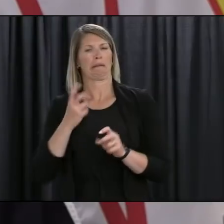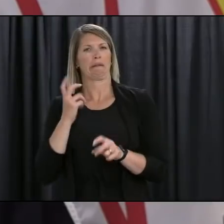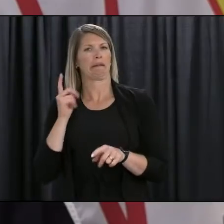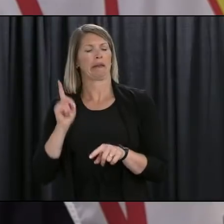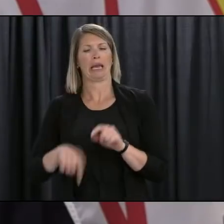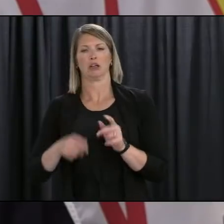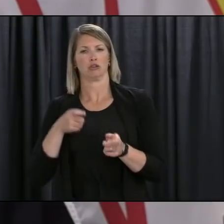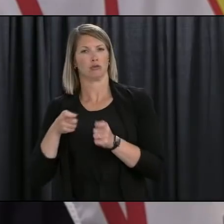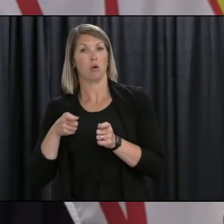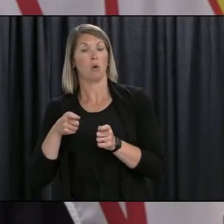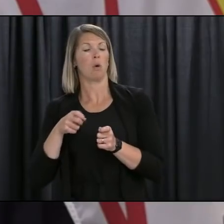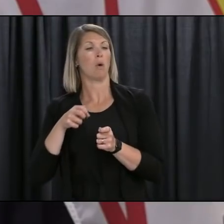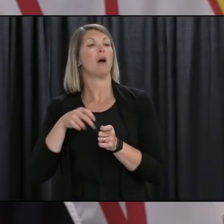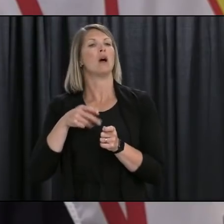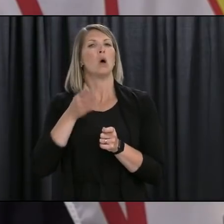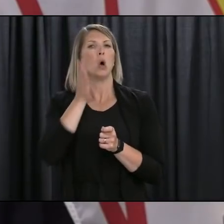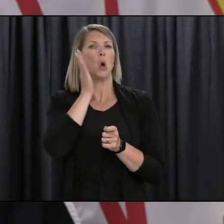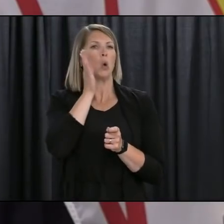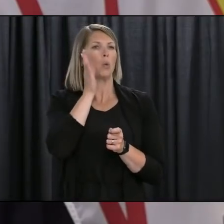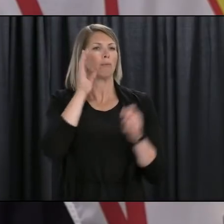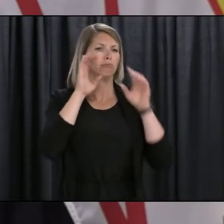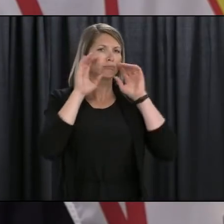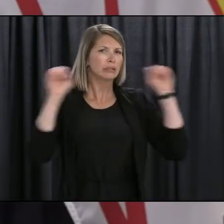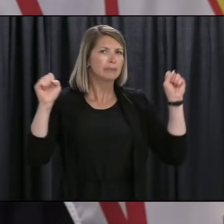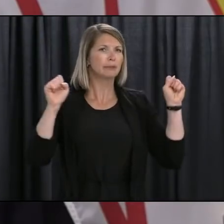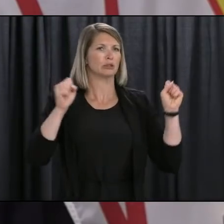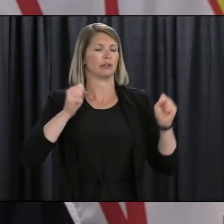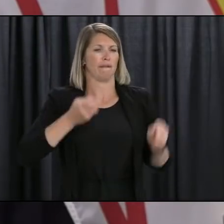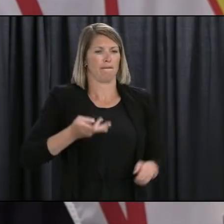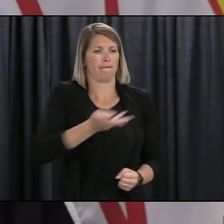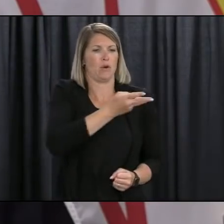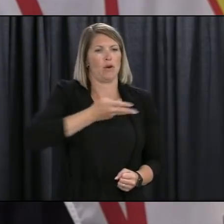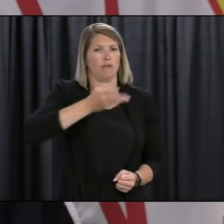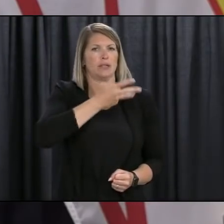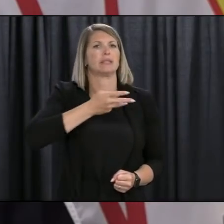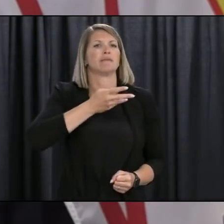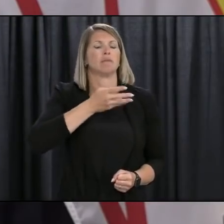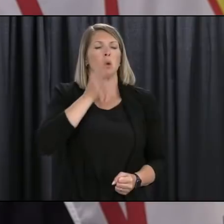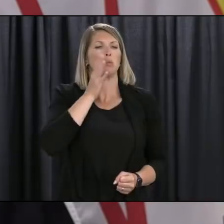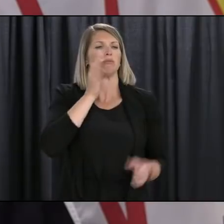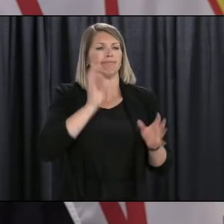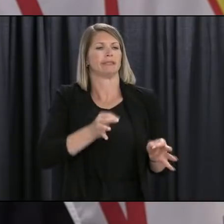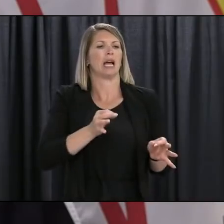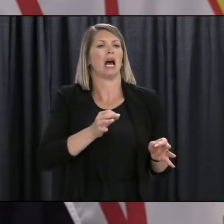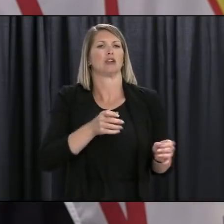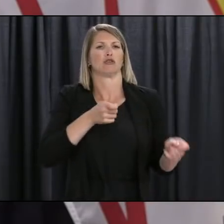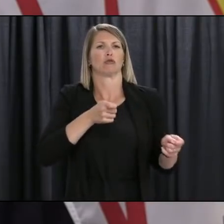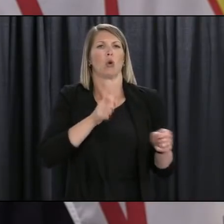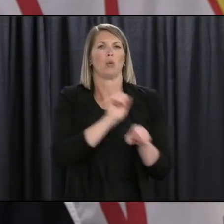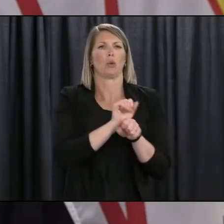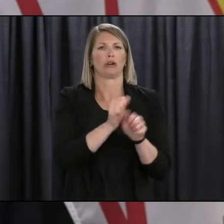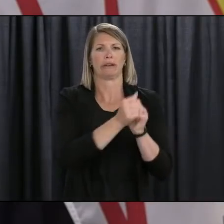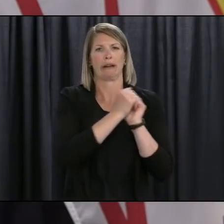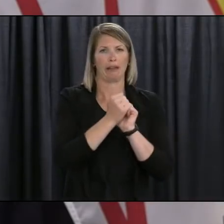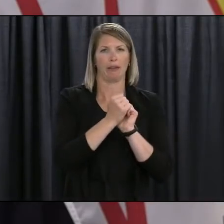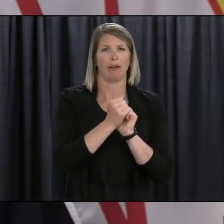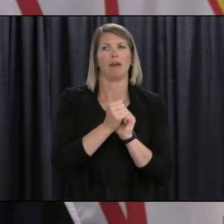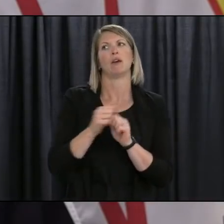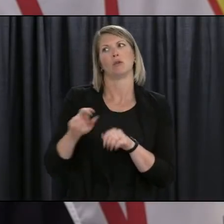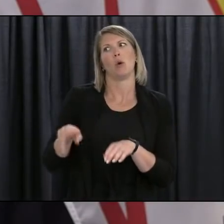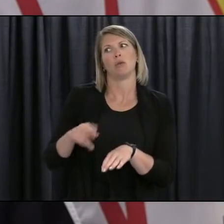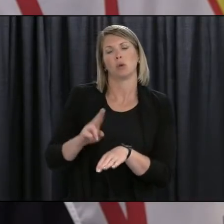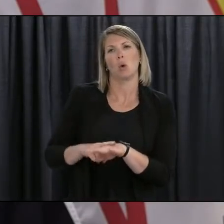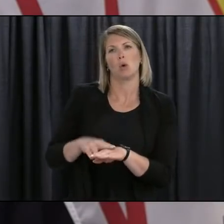been made, that we would, expose Newfoundlanders and Labradorians to a spread of COVID-19 within our province, well, of course,